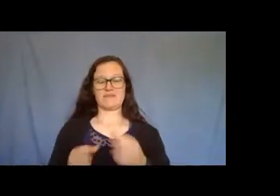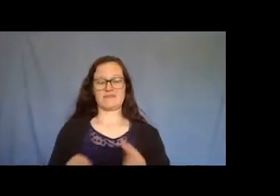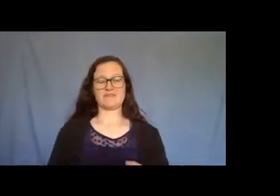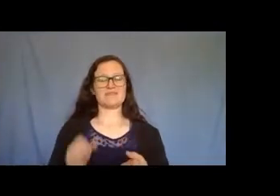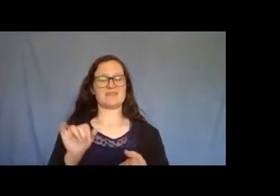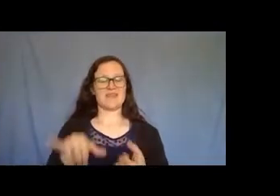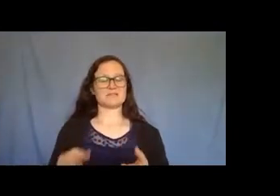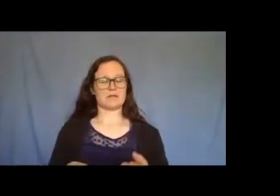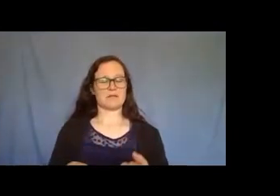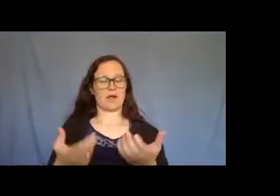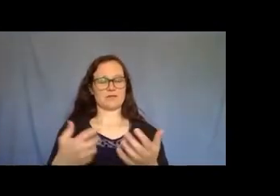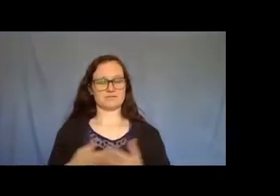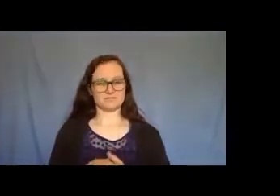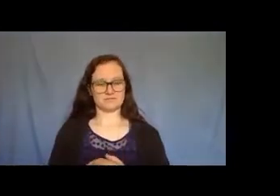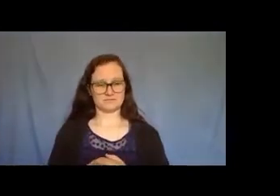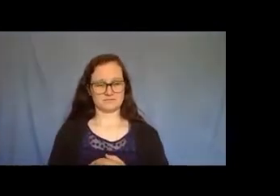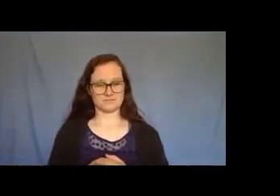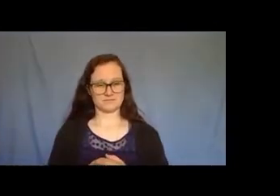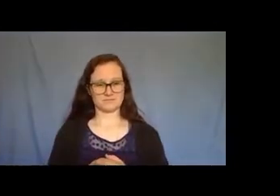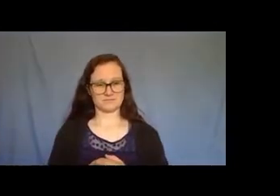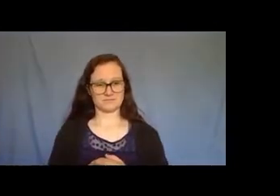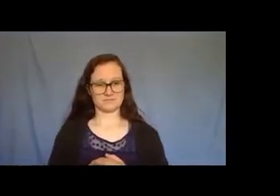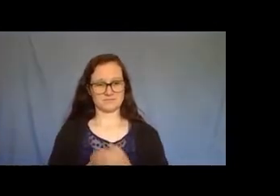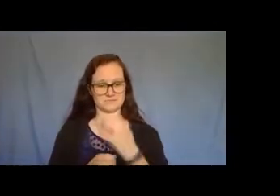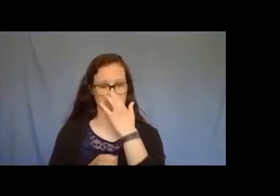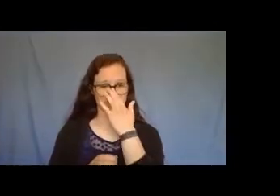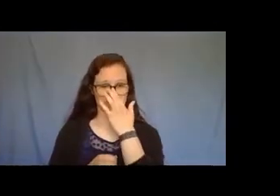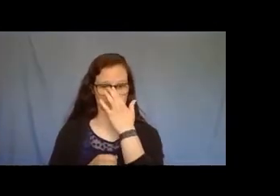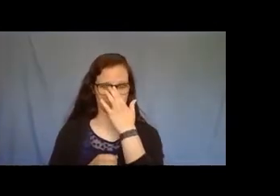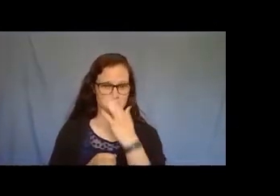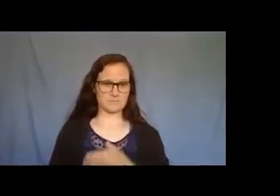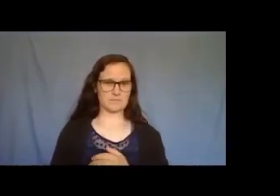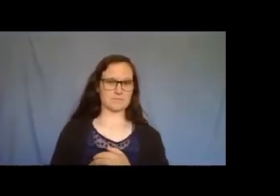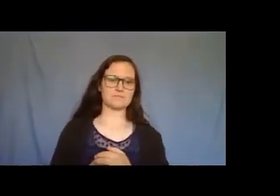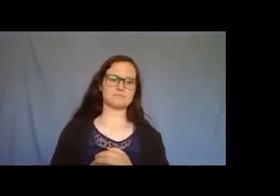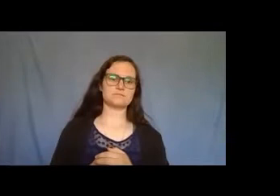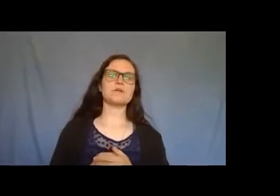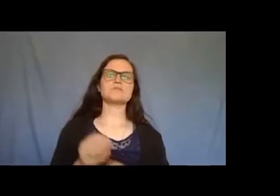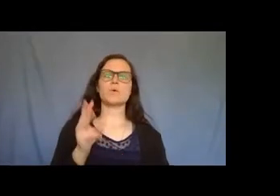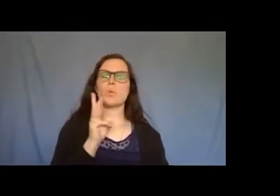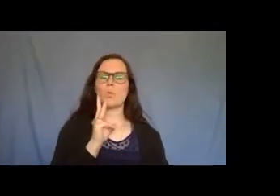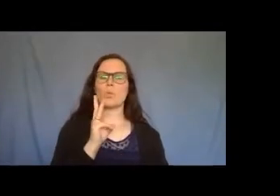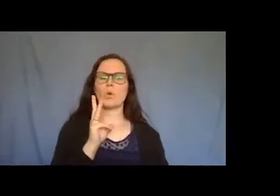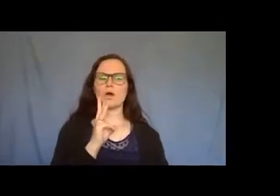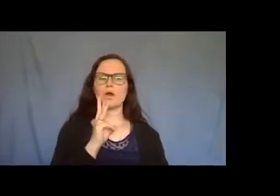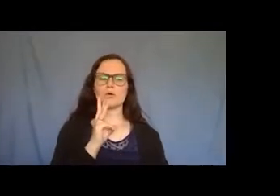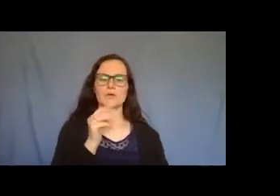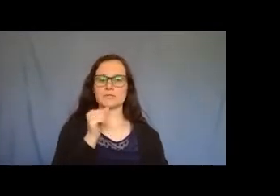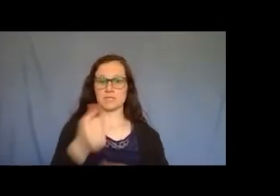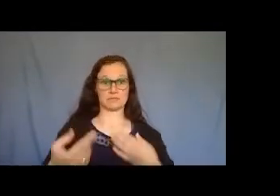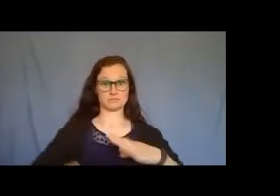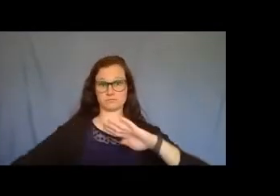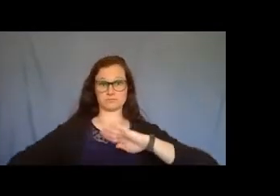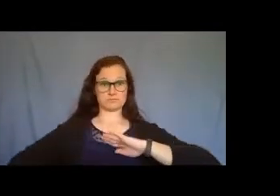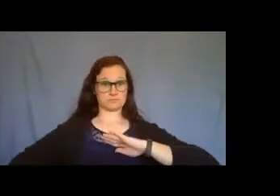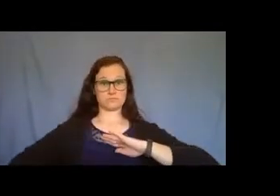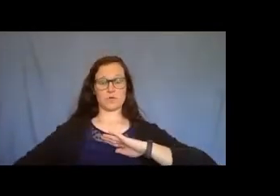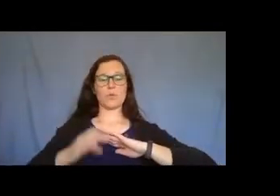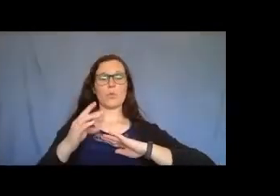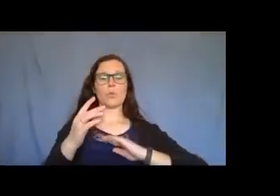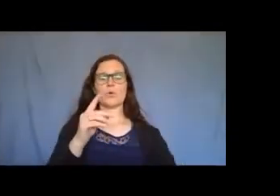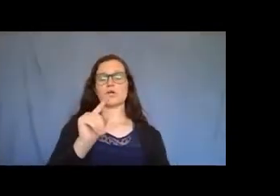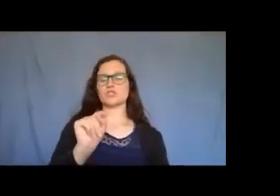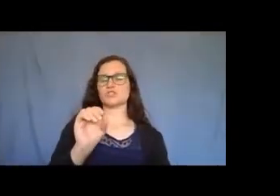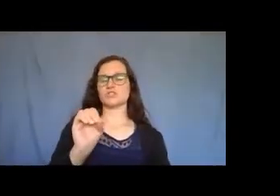comprehensive assessment and listing methodology, a water body is impaired for toxic parameters if 2 or